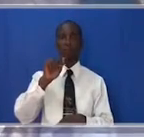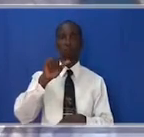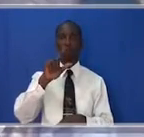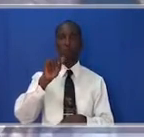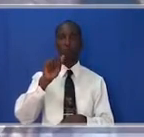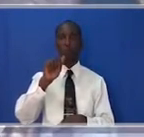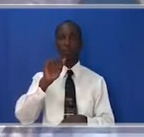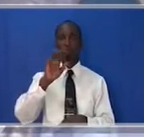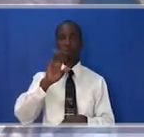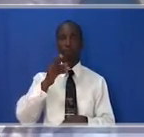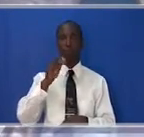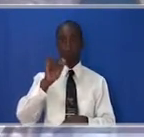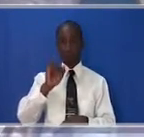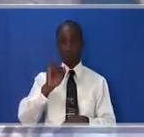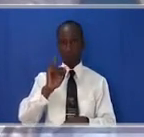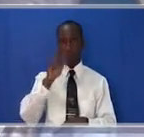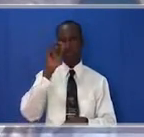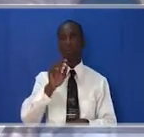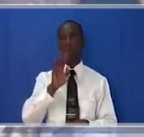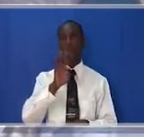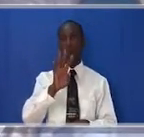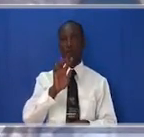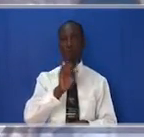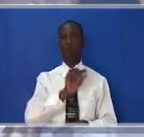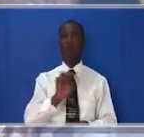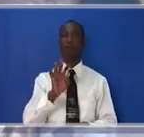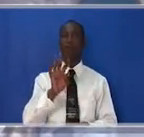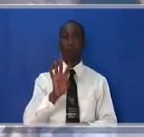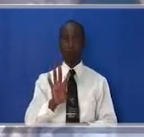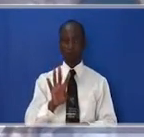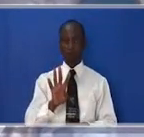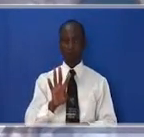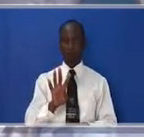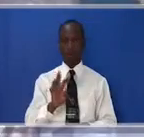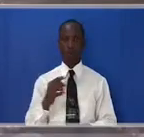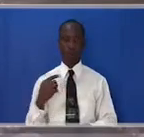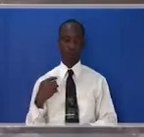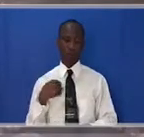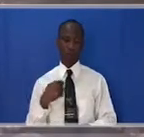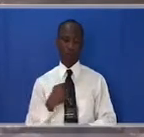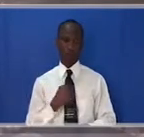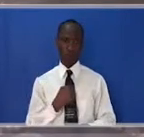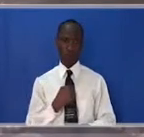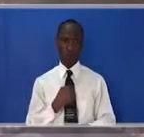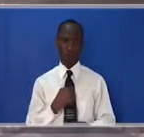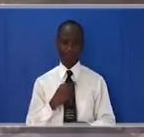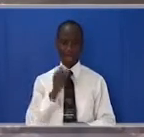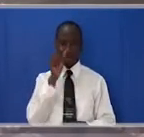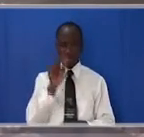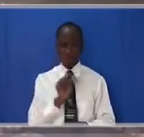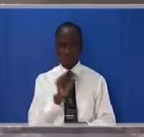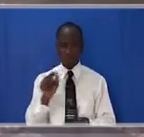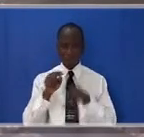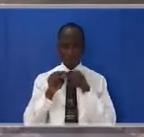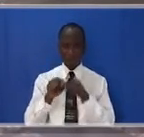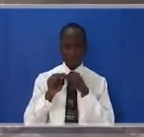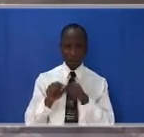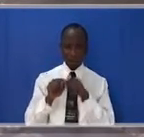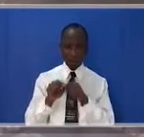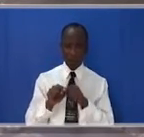enai. Na asembu oha, ye jina so, ne ye di abehe Jesus Christ ha, oyo